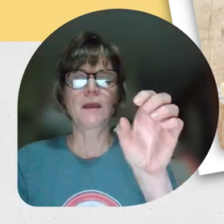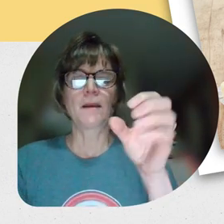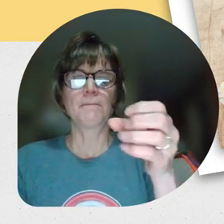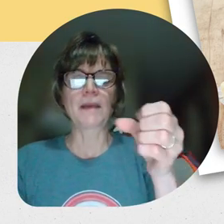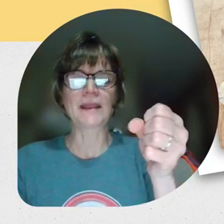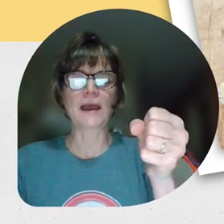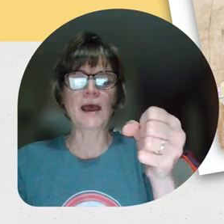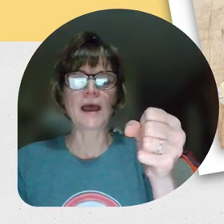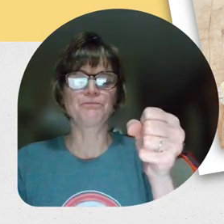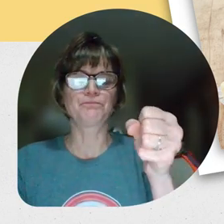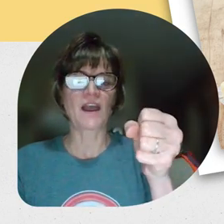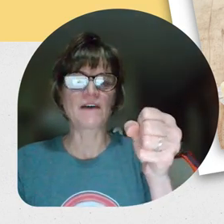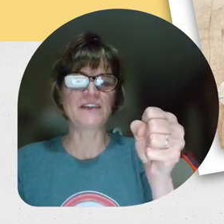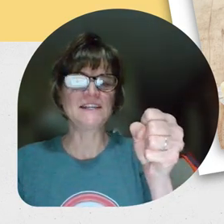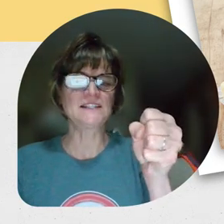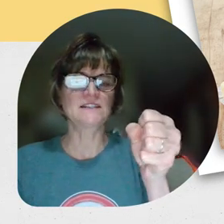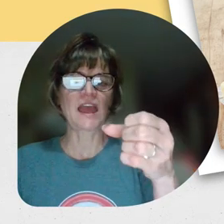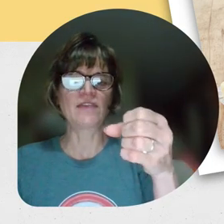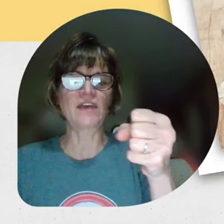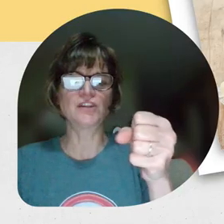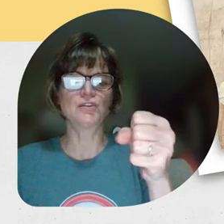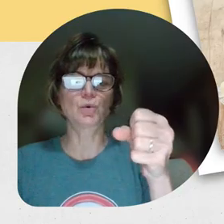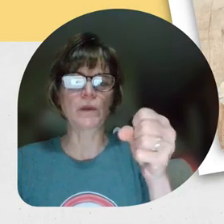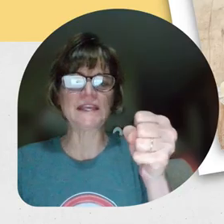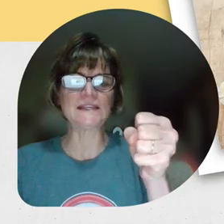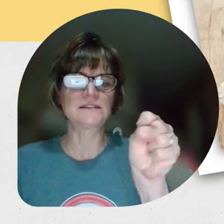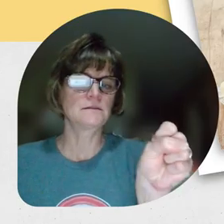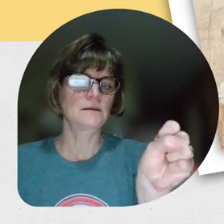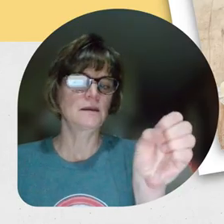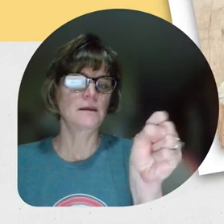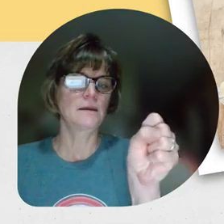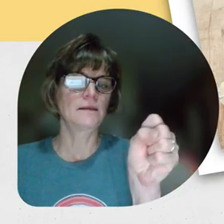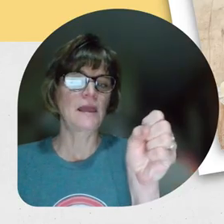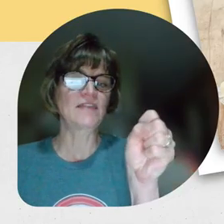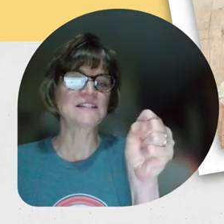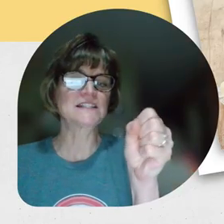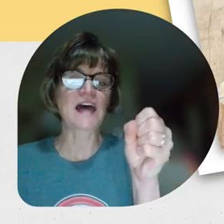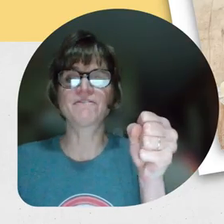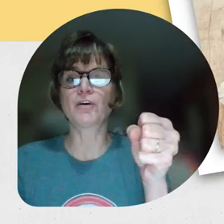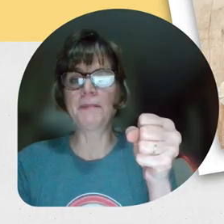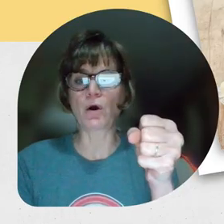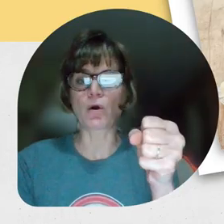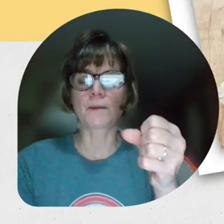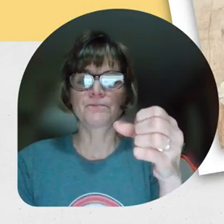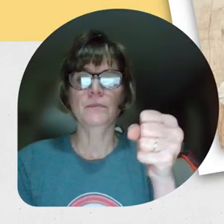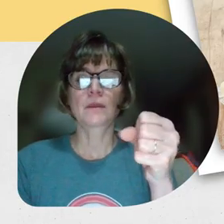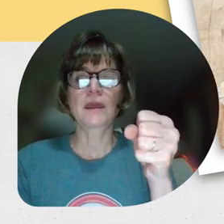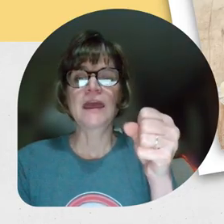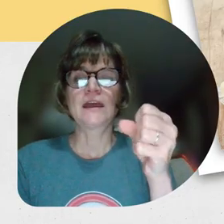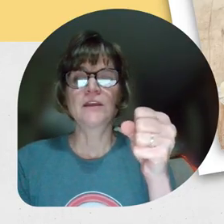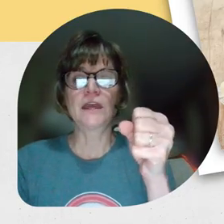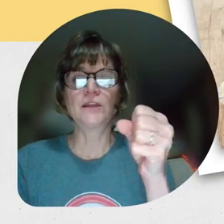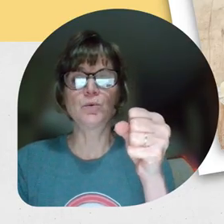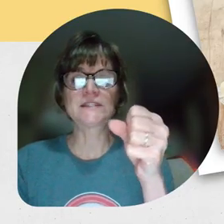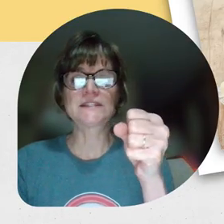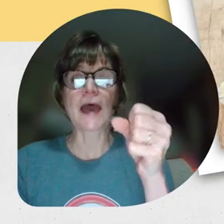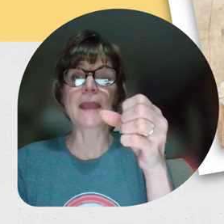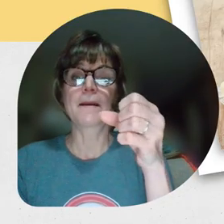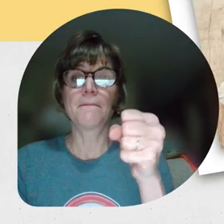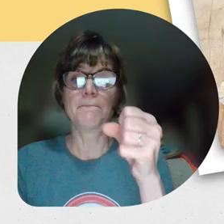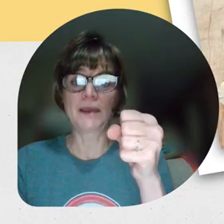hand, make a fist, and then you squeeze. That's the sign for milk. And you